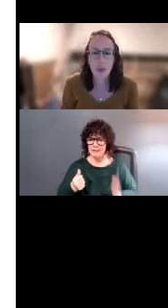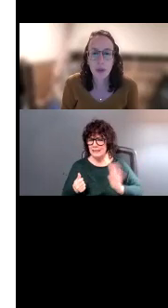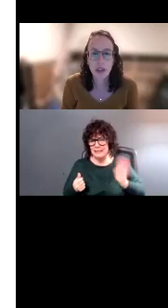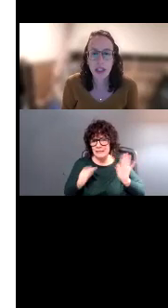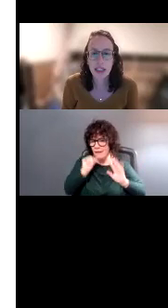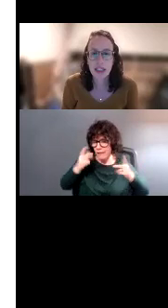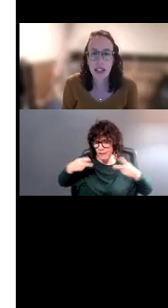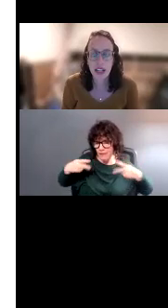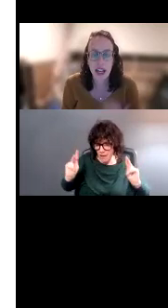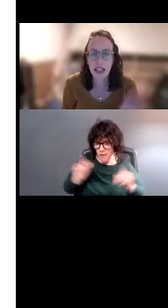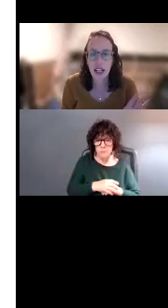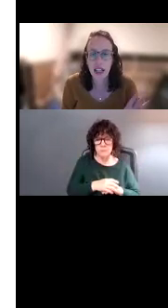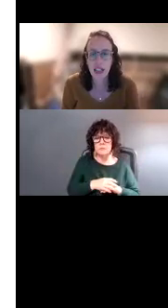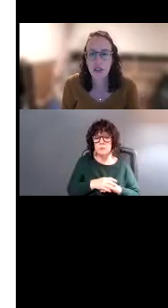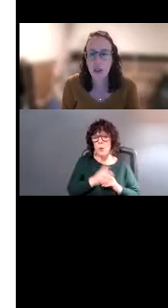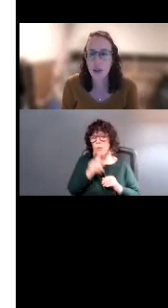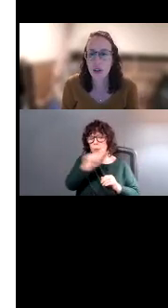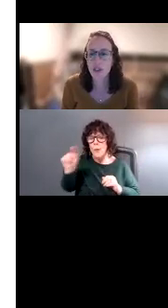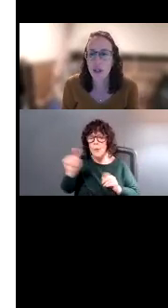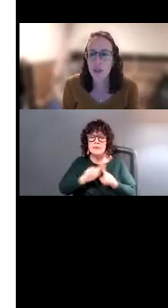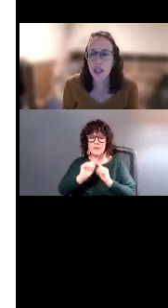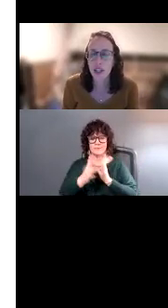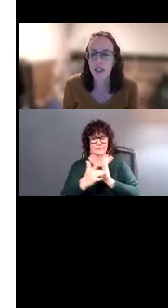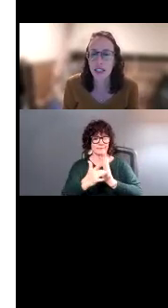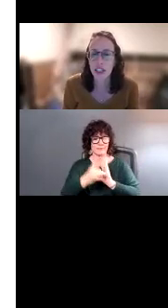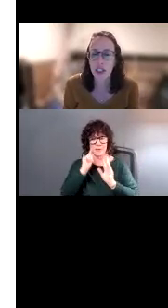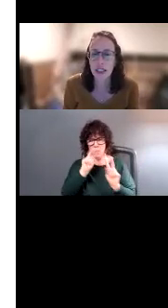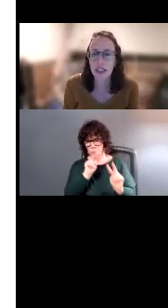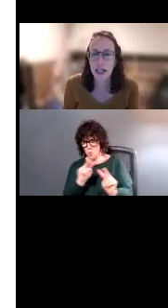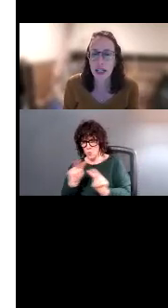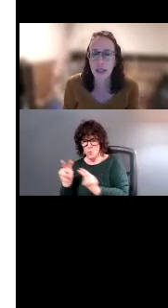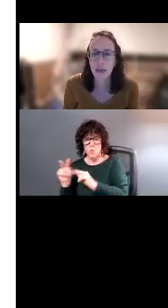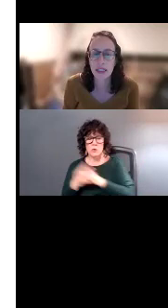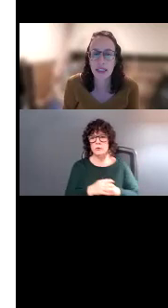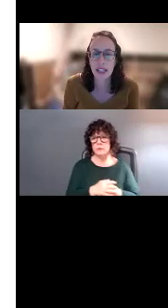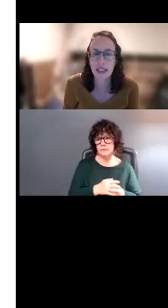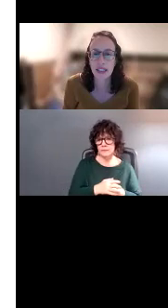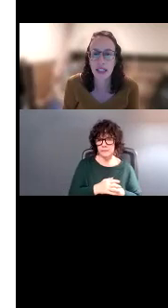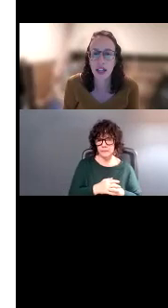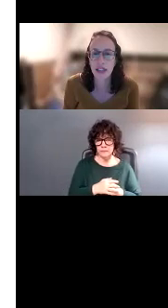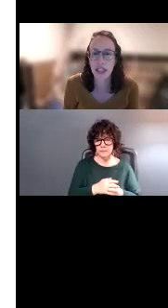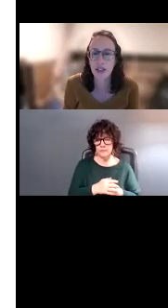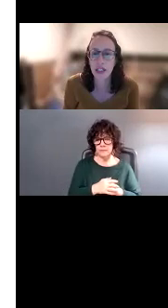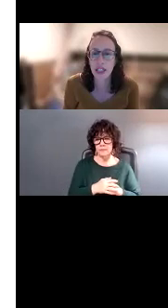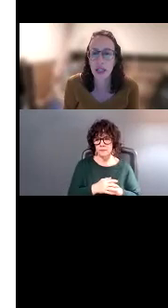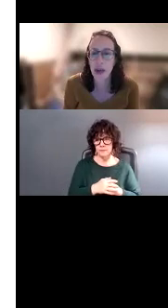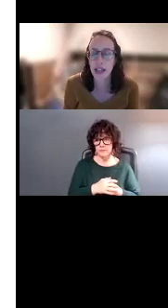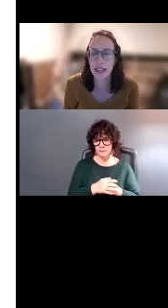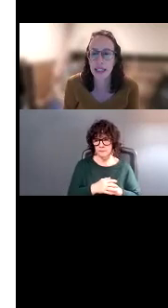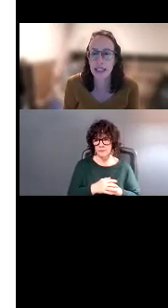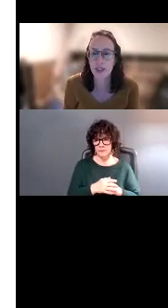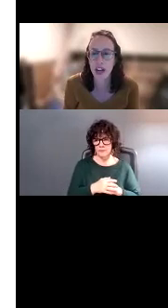So I pulled this headline and photo from the Los Angeles Times. It says they lost everything